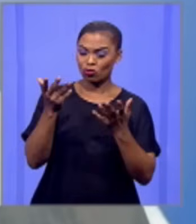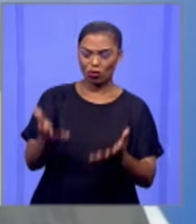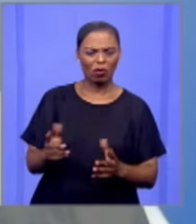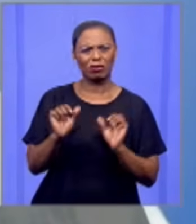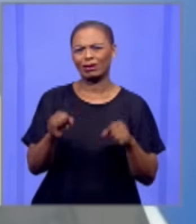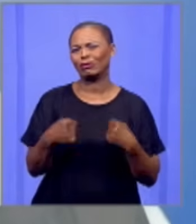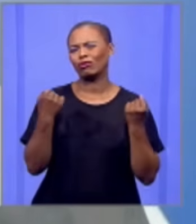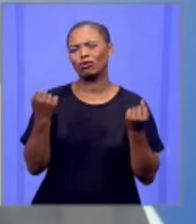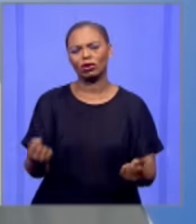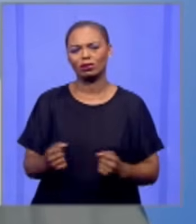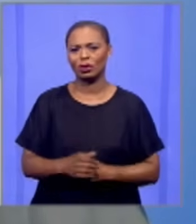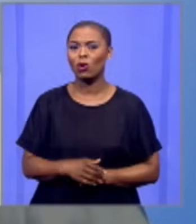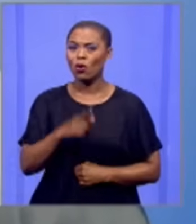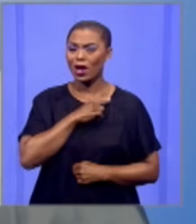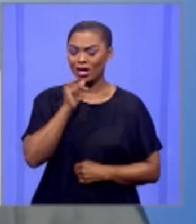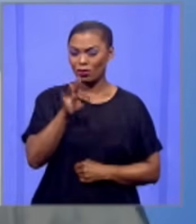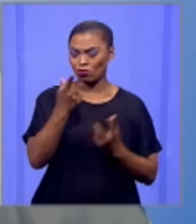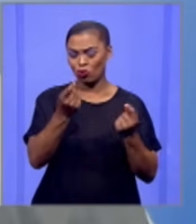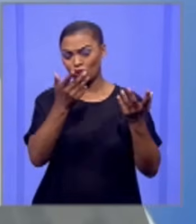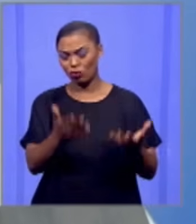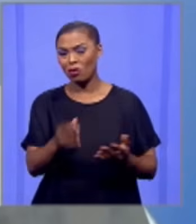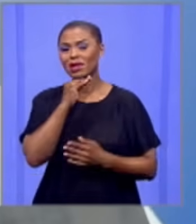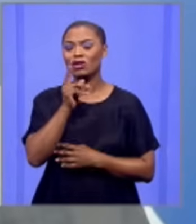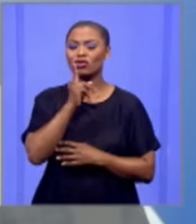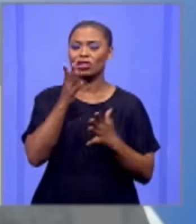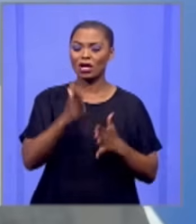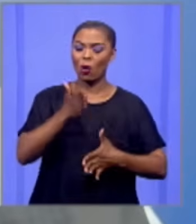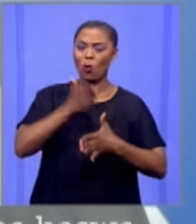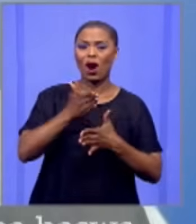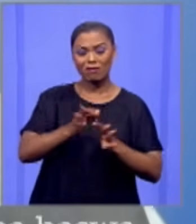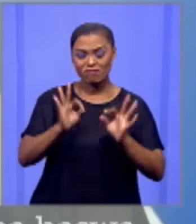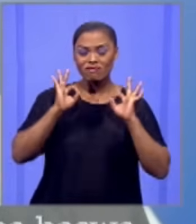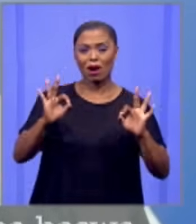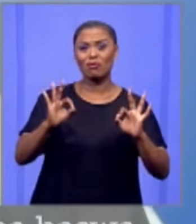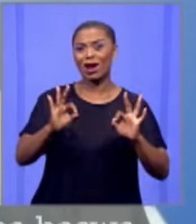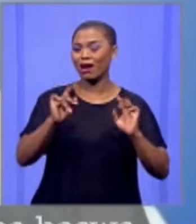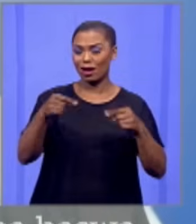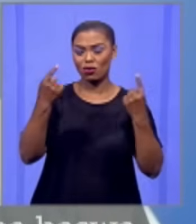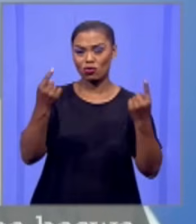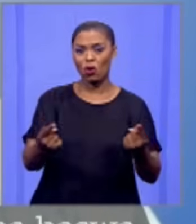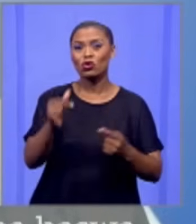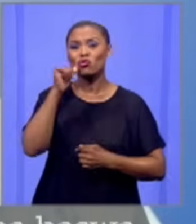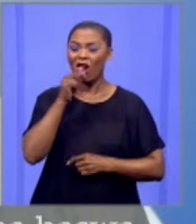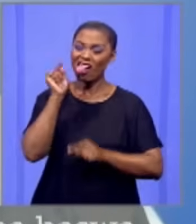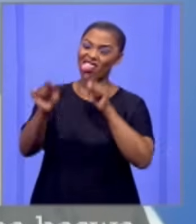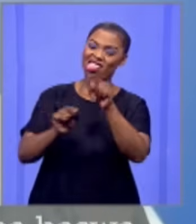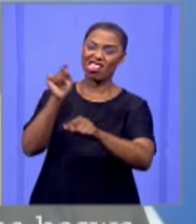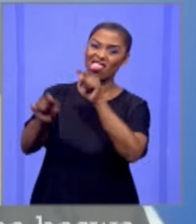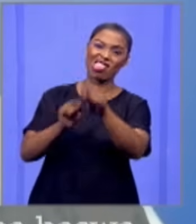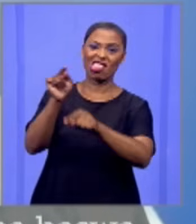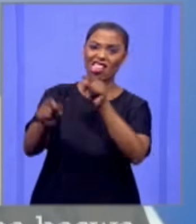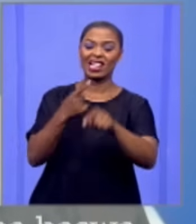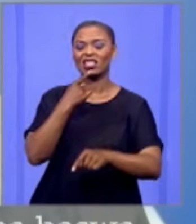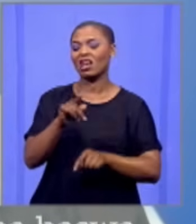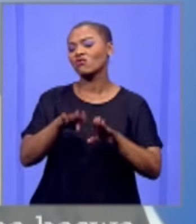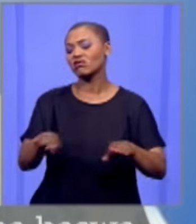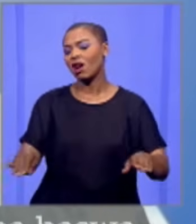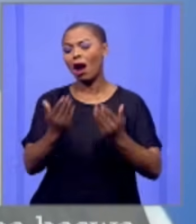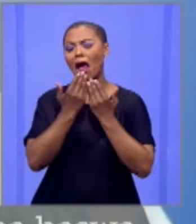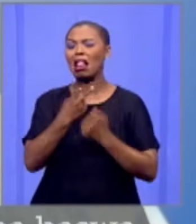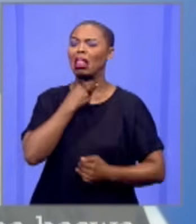are limiting the ability of the teachers to do their job effectively. Then tomorrow, we will complain about children being unable to